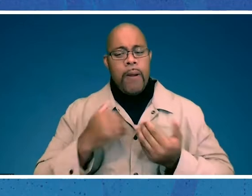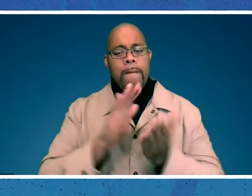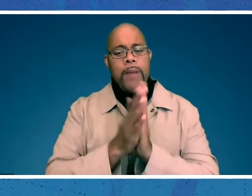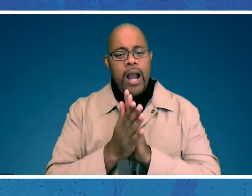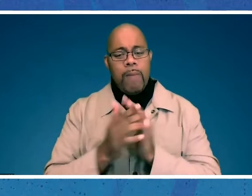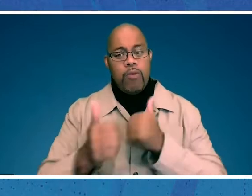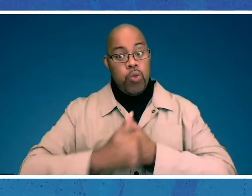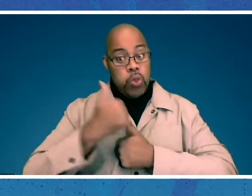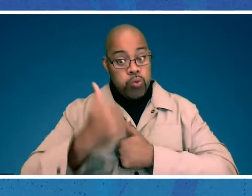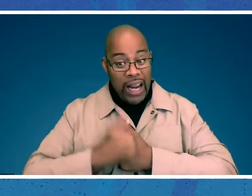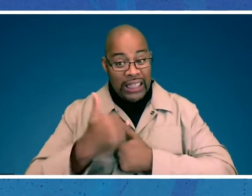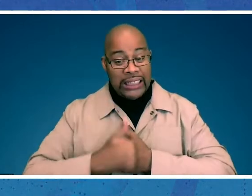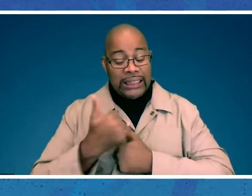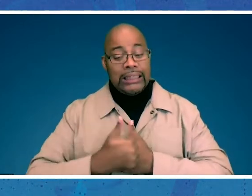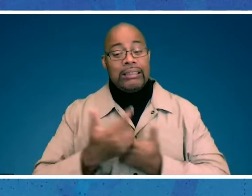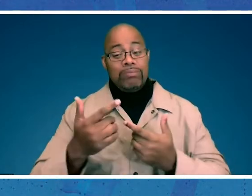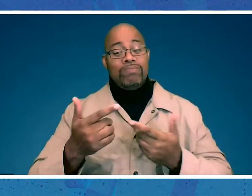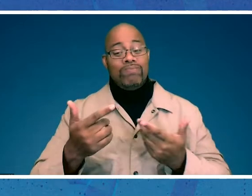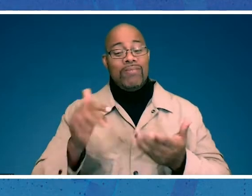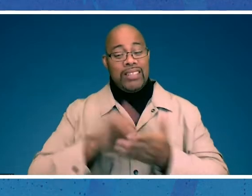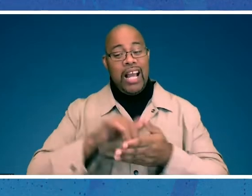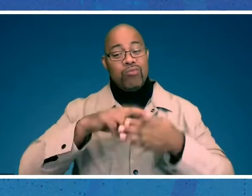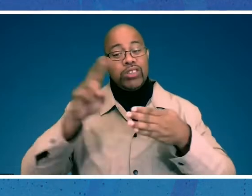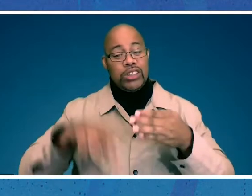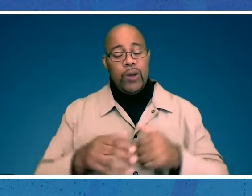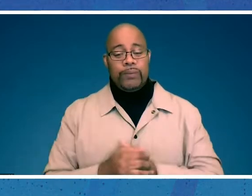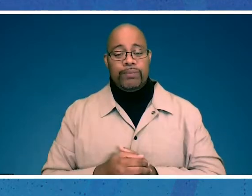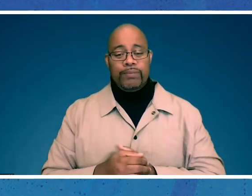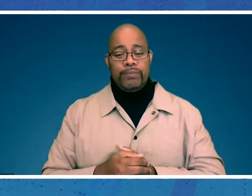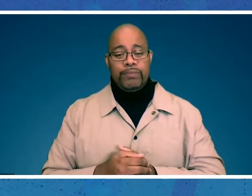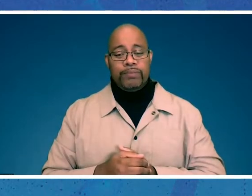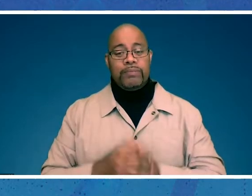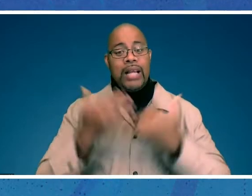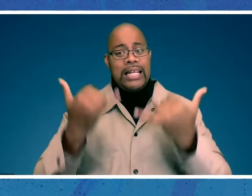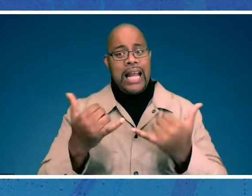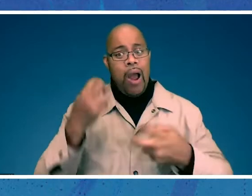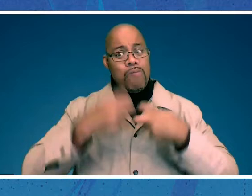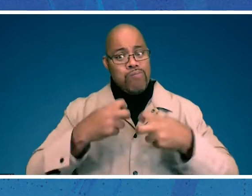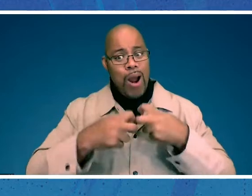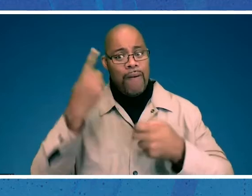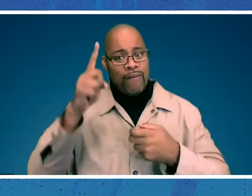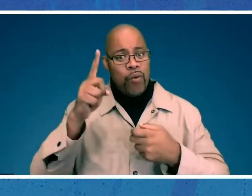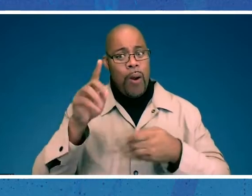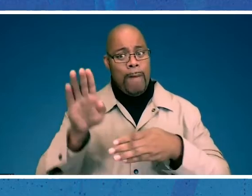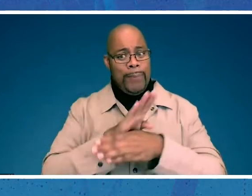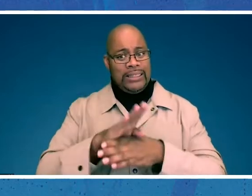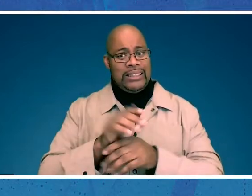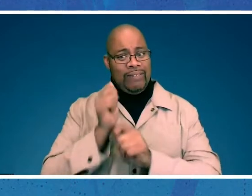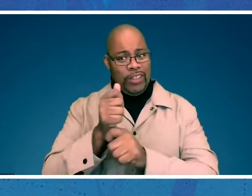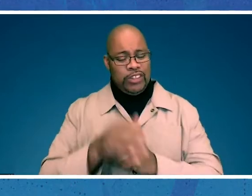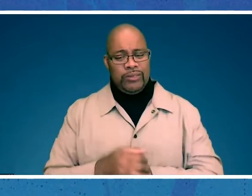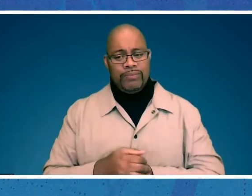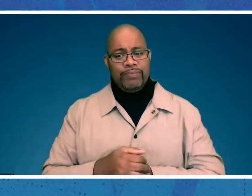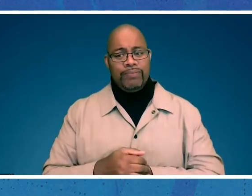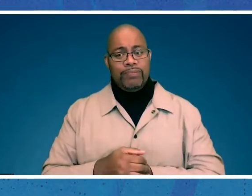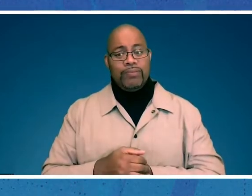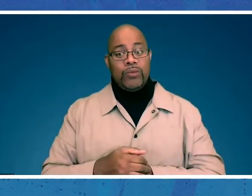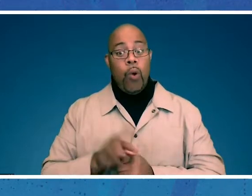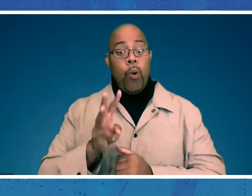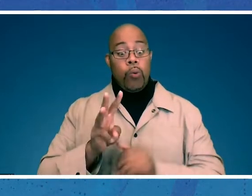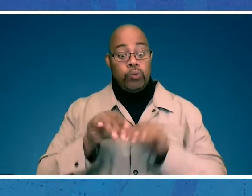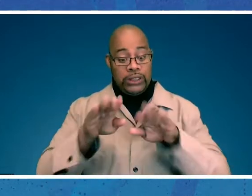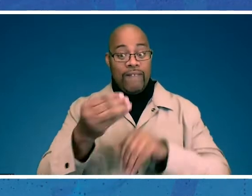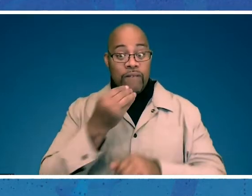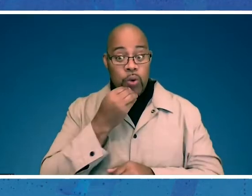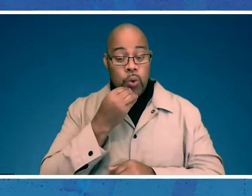become threatened and endangered as a result. This brings an issue for the seafood industry. Because as seafood consumption